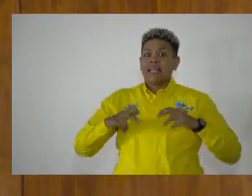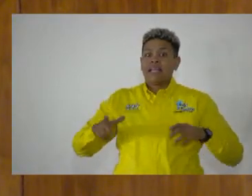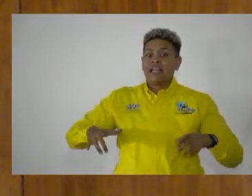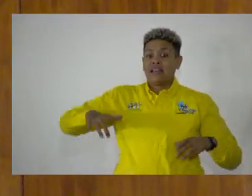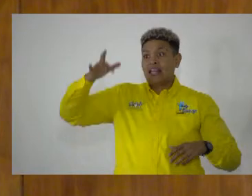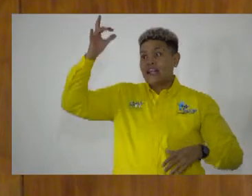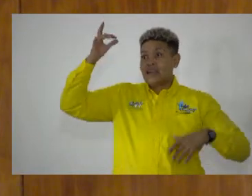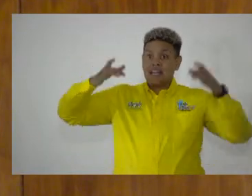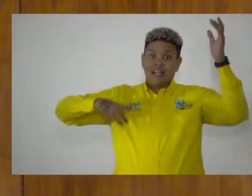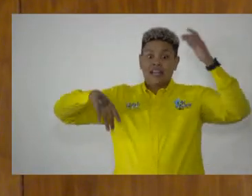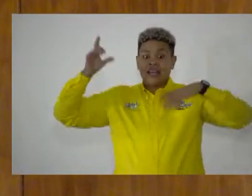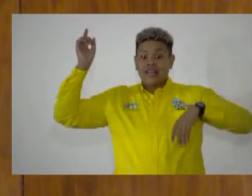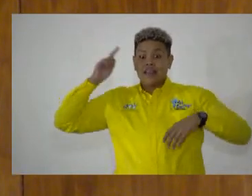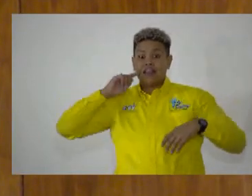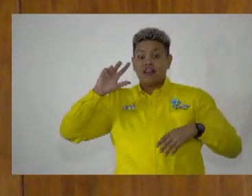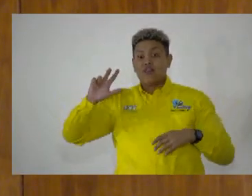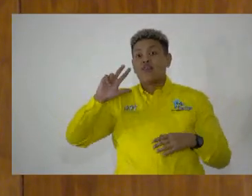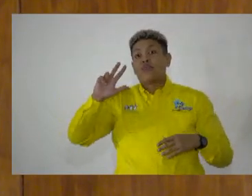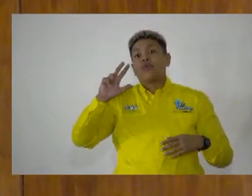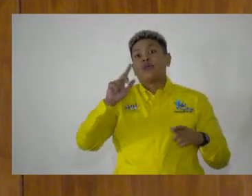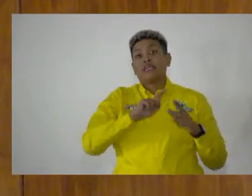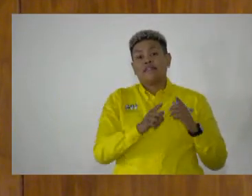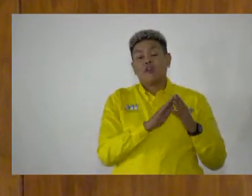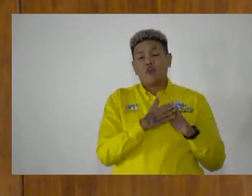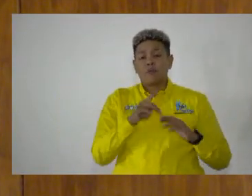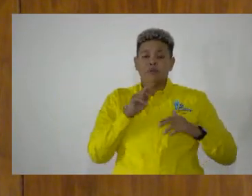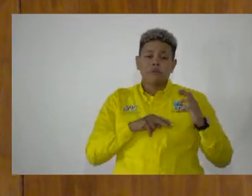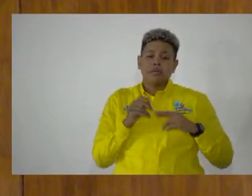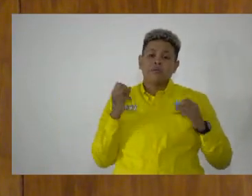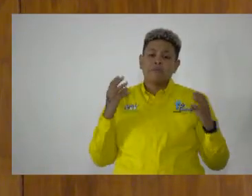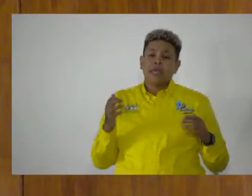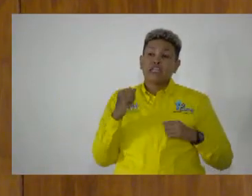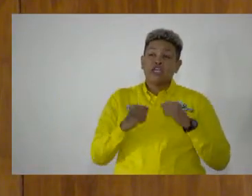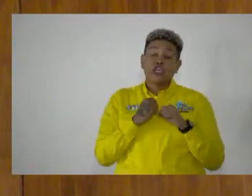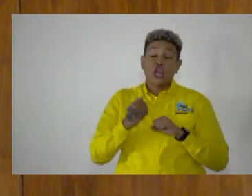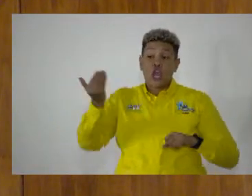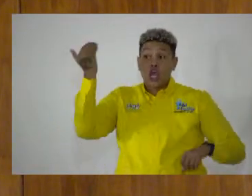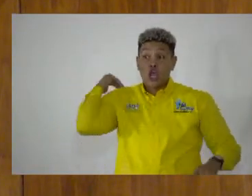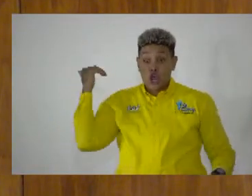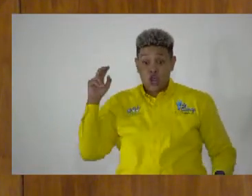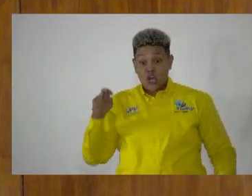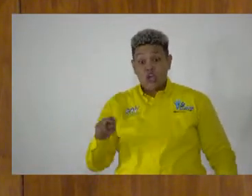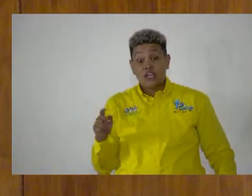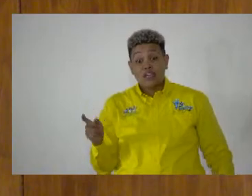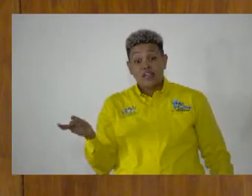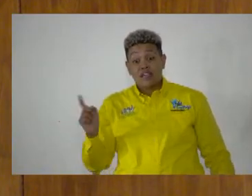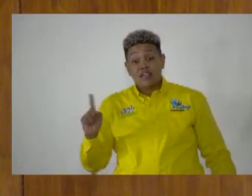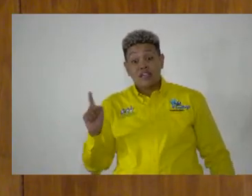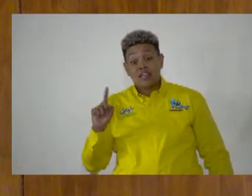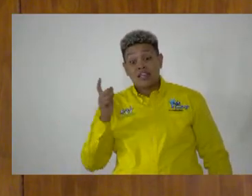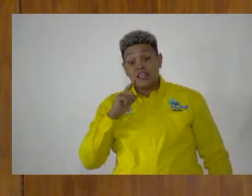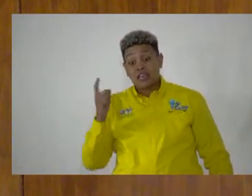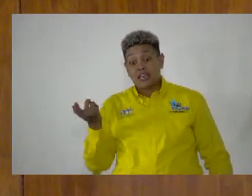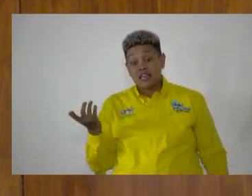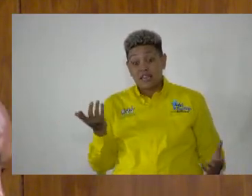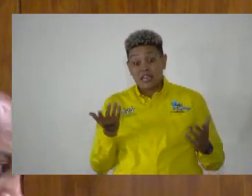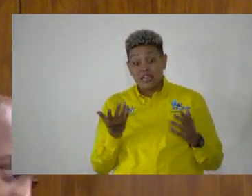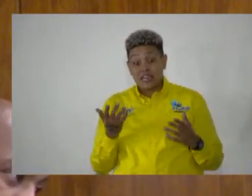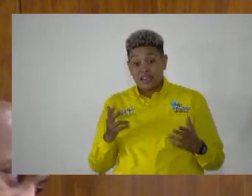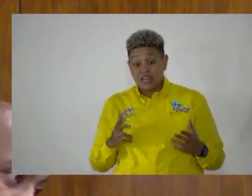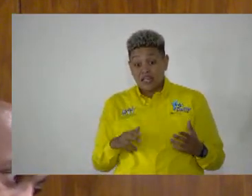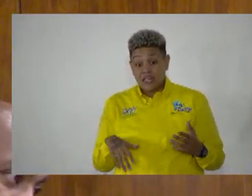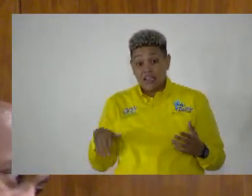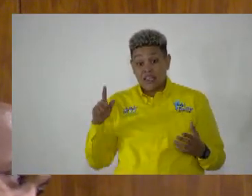schemes, which were built many decades ago, and where the cladding around the staircases